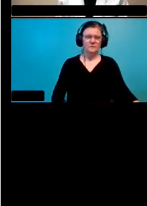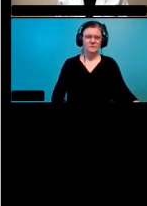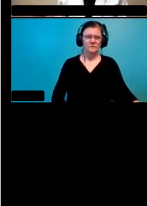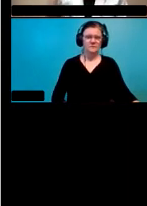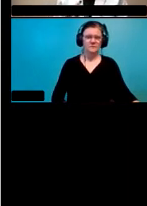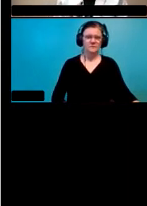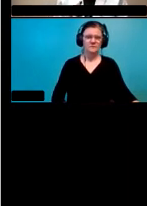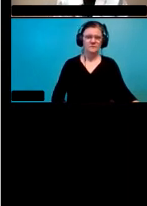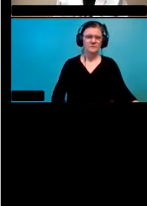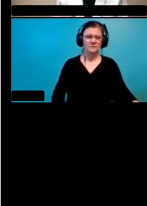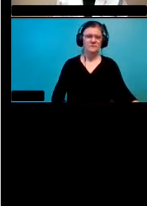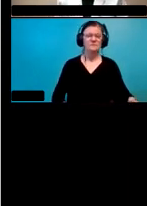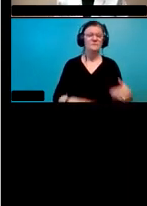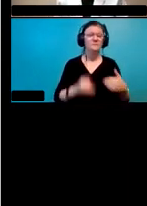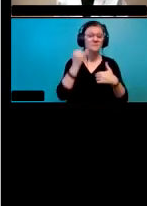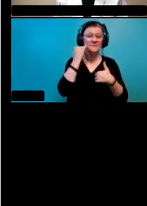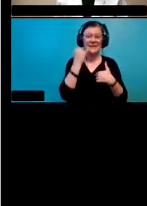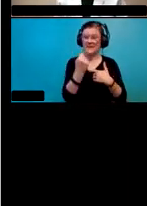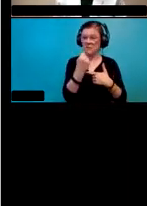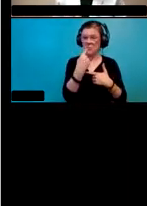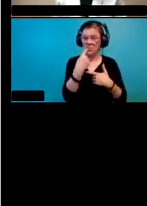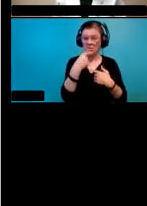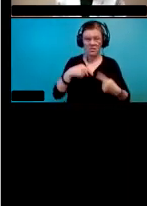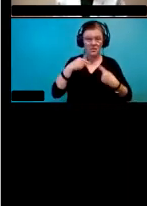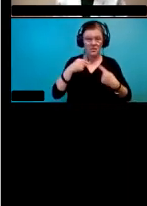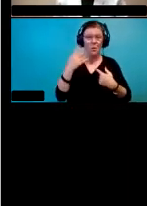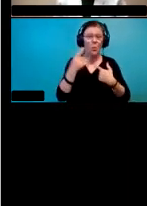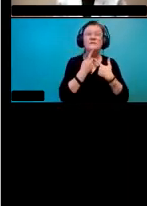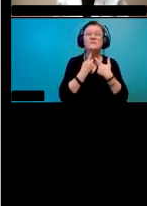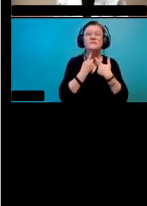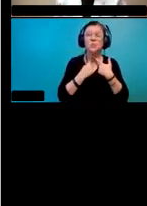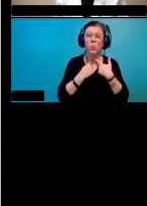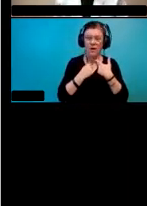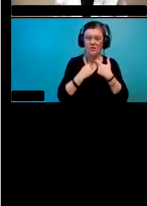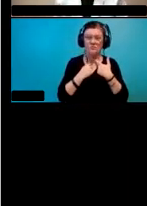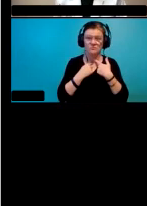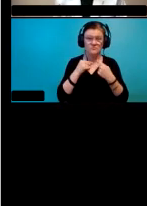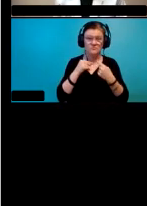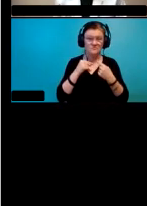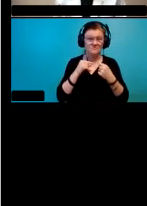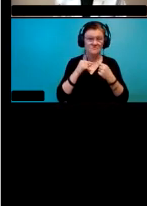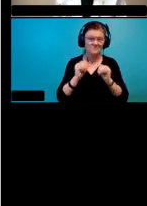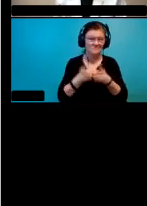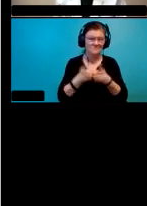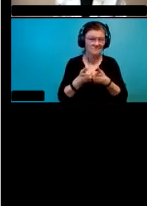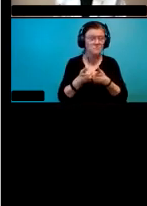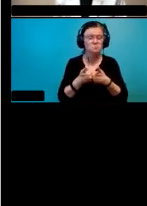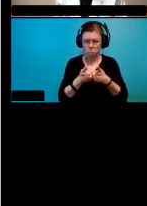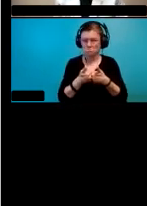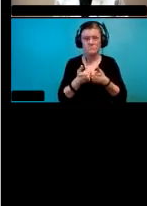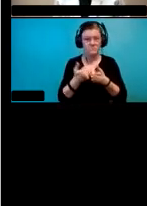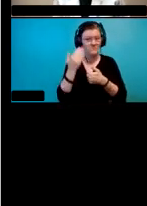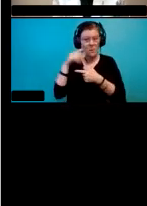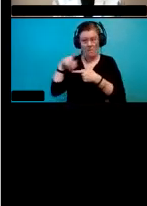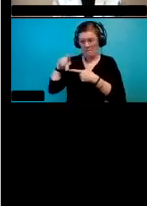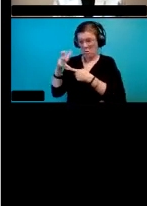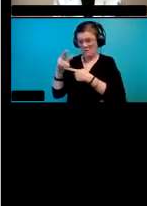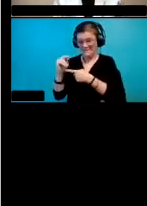If pill taking is difficult because of swallowing problems, and that can be part of